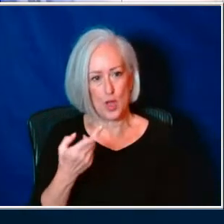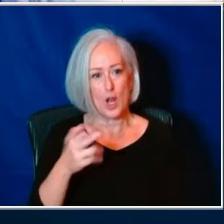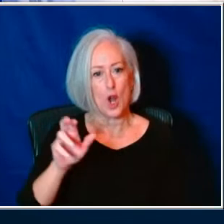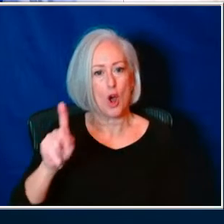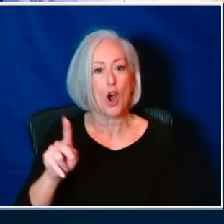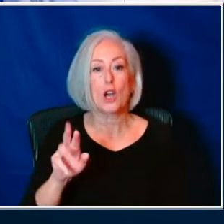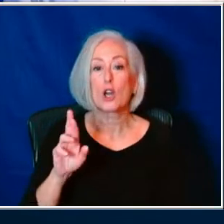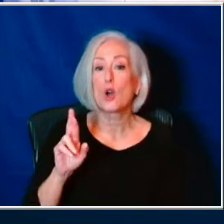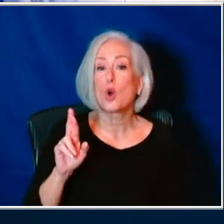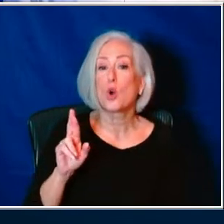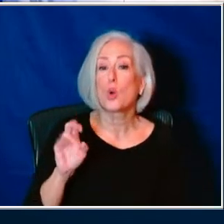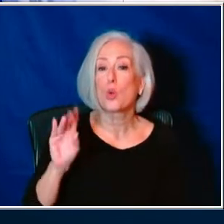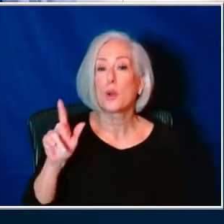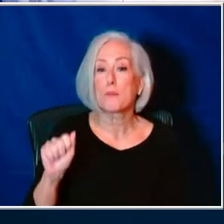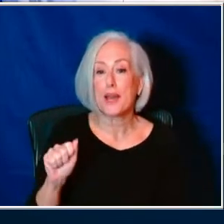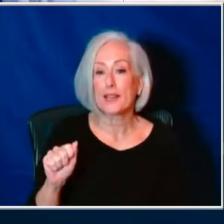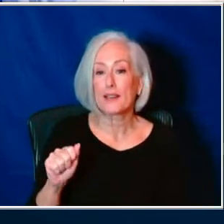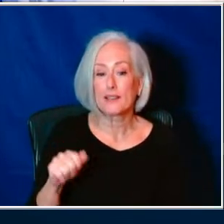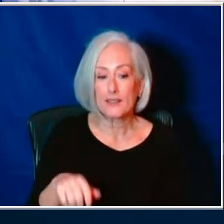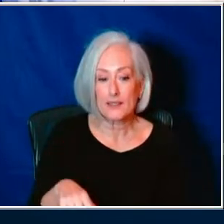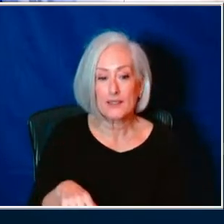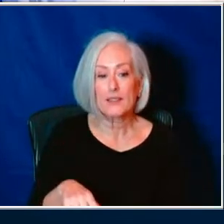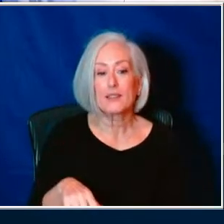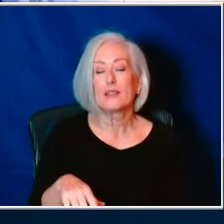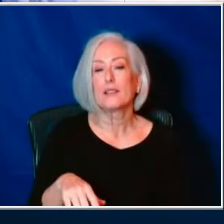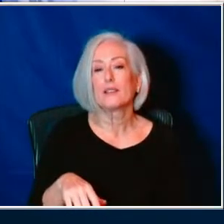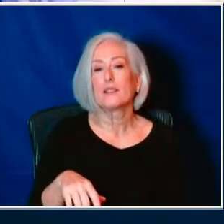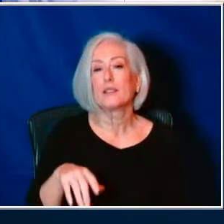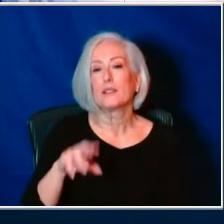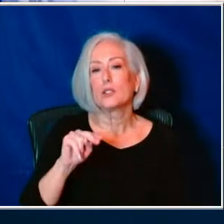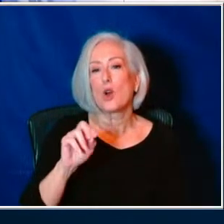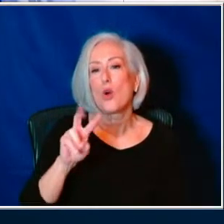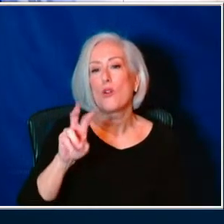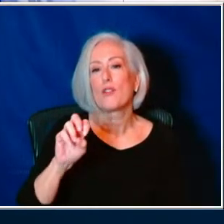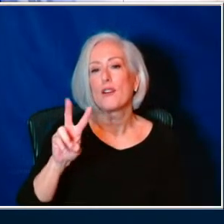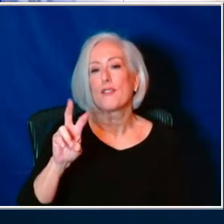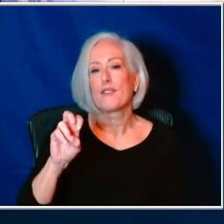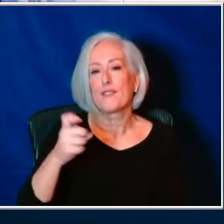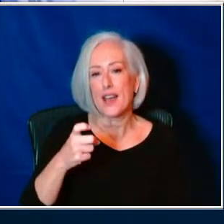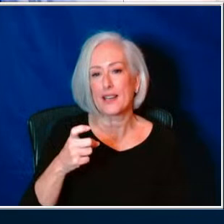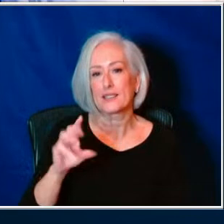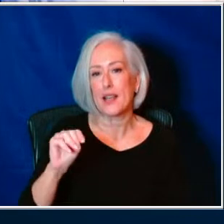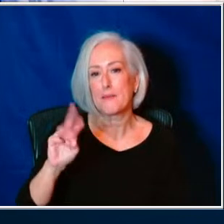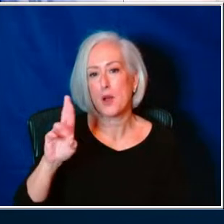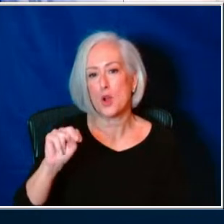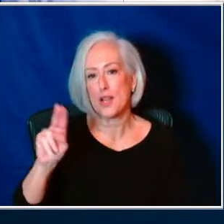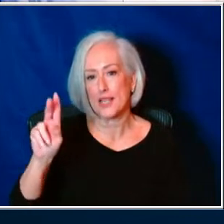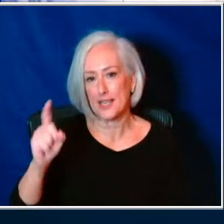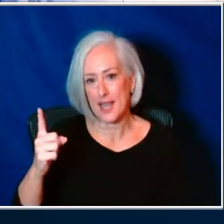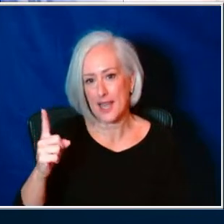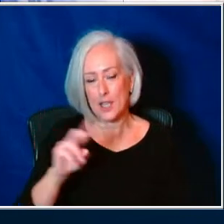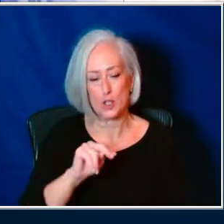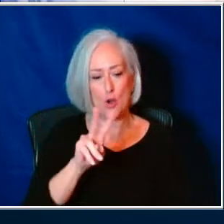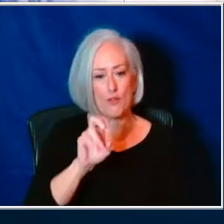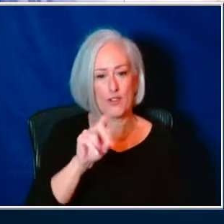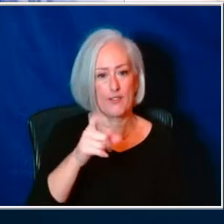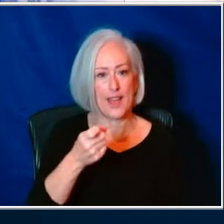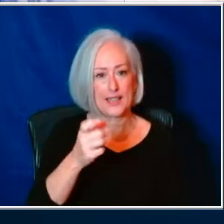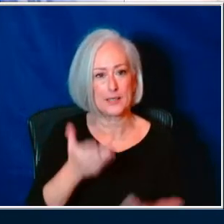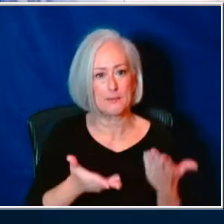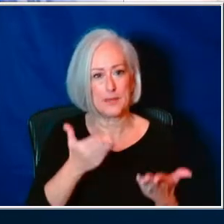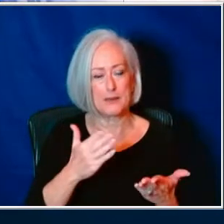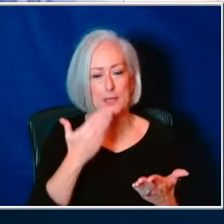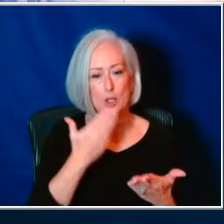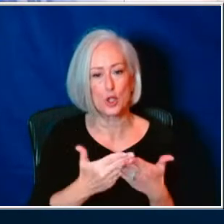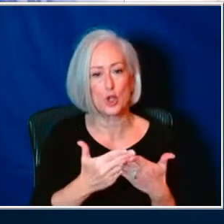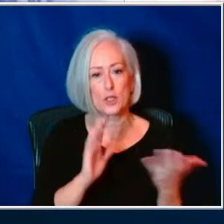to Novavax versus mRNA? She says she's read Novavax may be better at working against new variants. That's a really